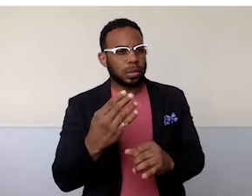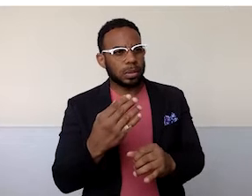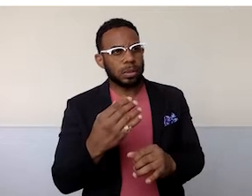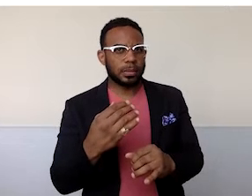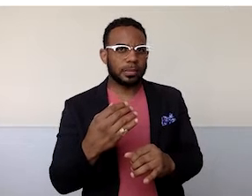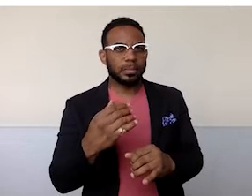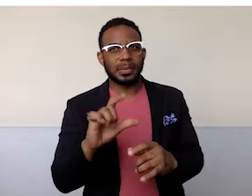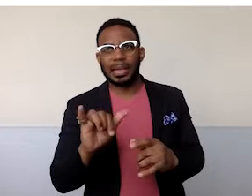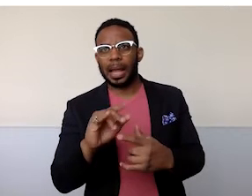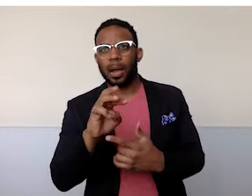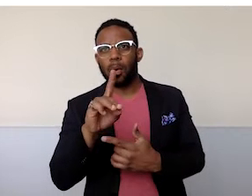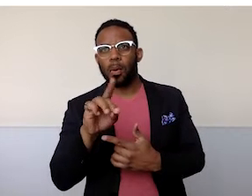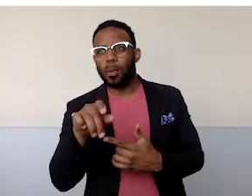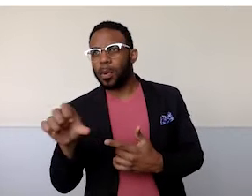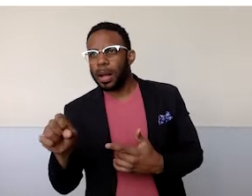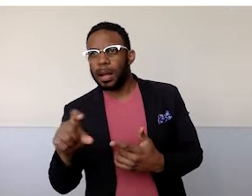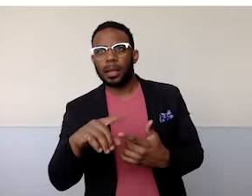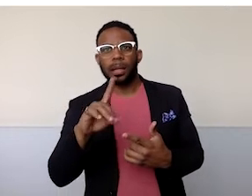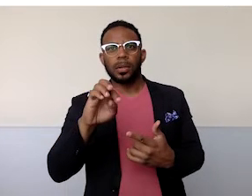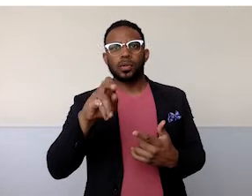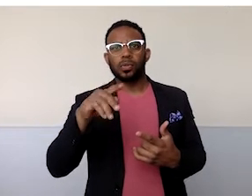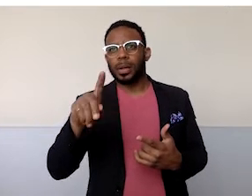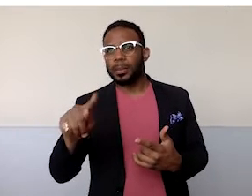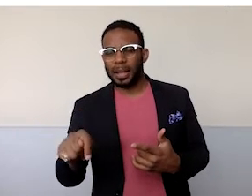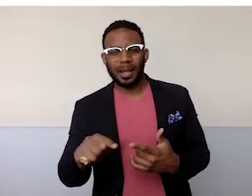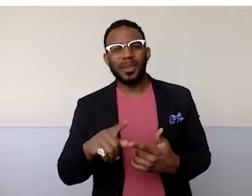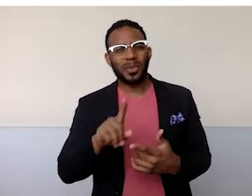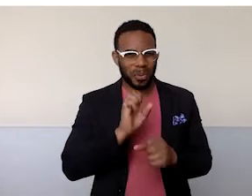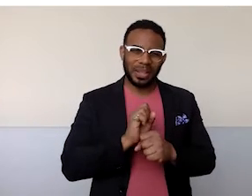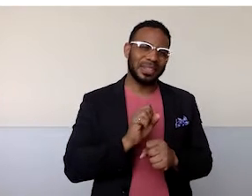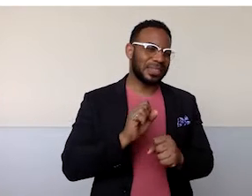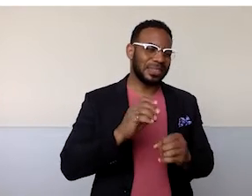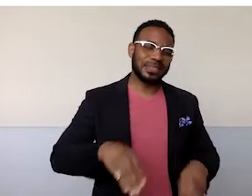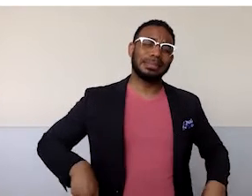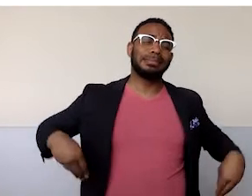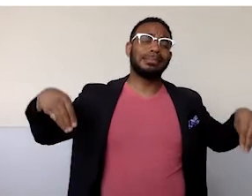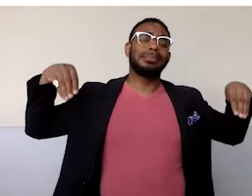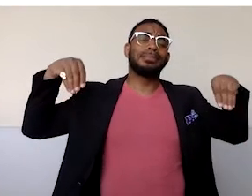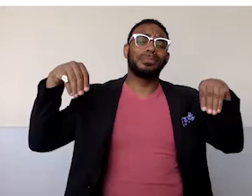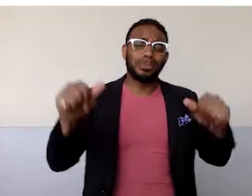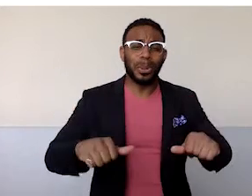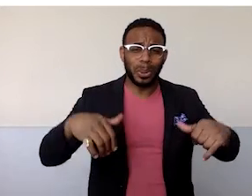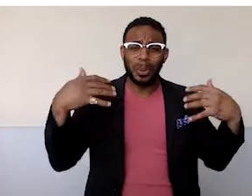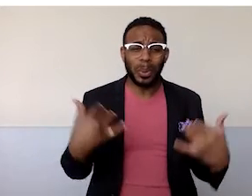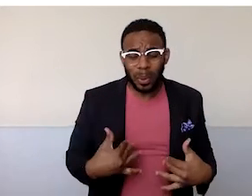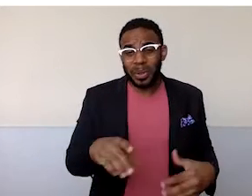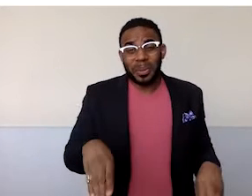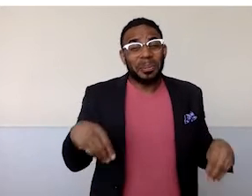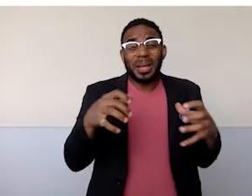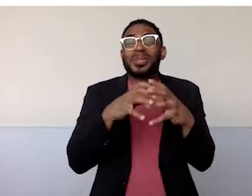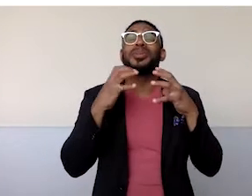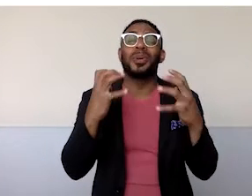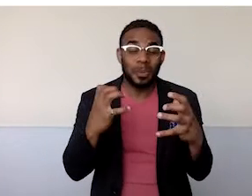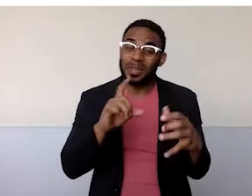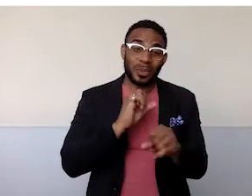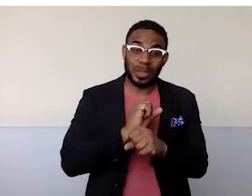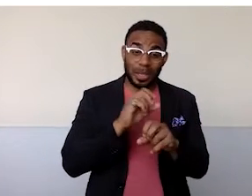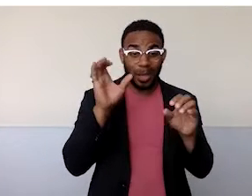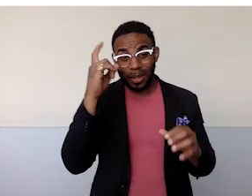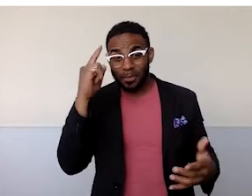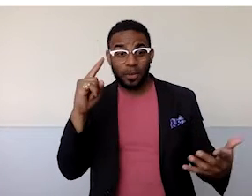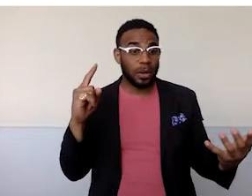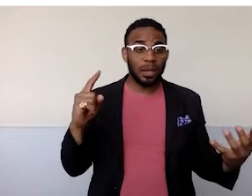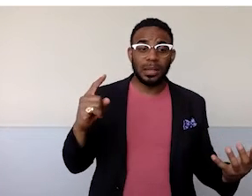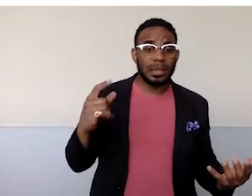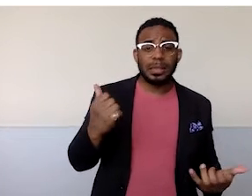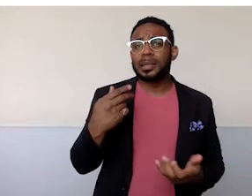like WordPress and Drupal, you really pay heavily out. You pay so much that you're really looking for an